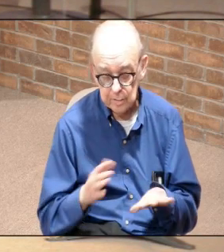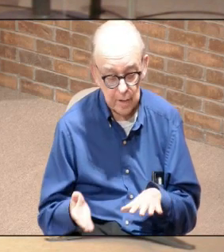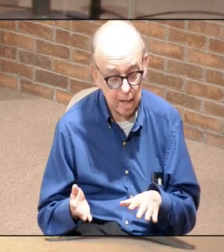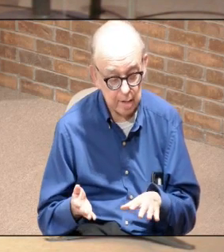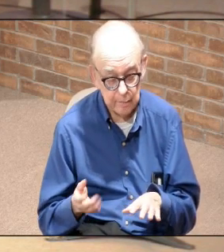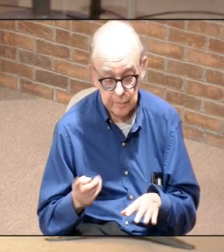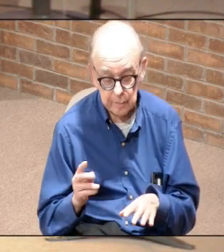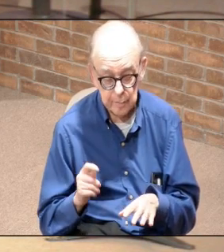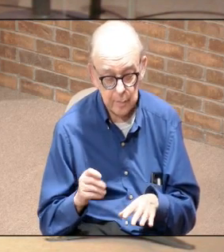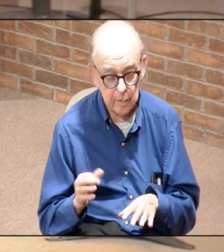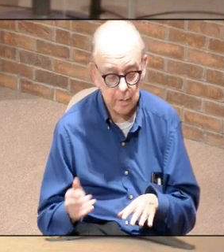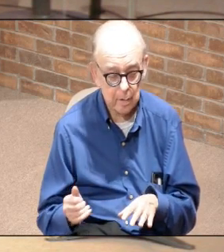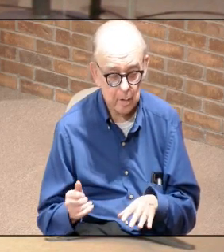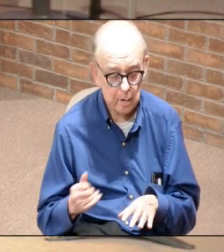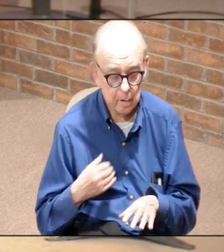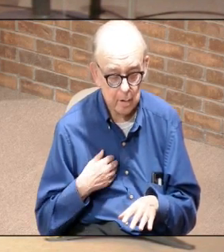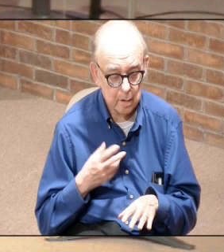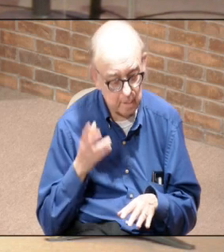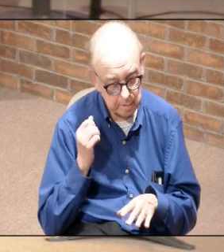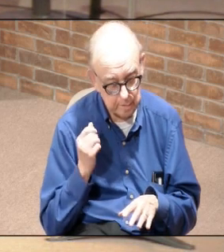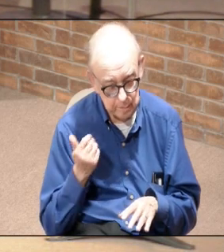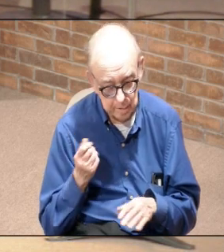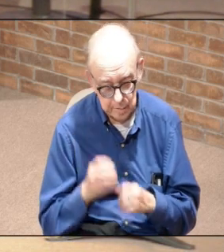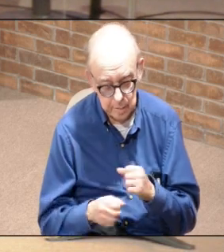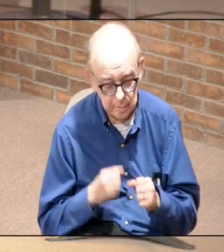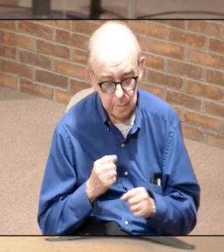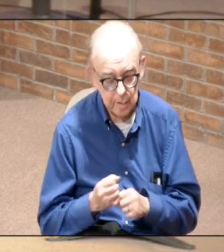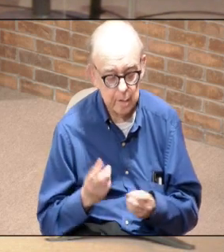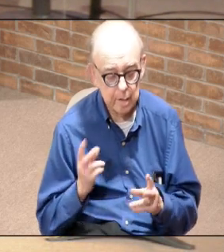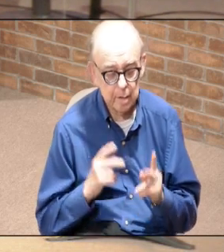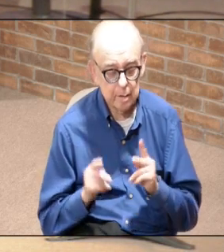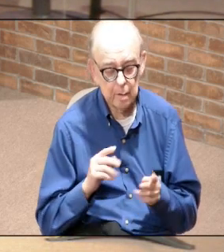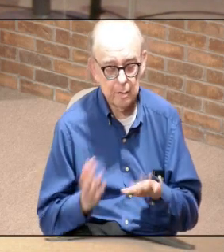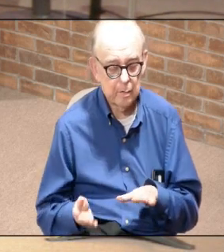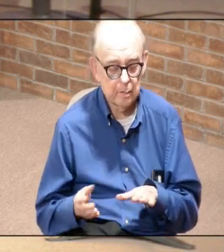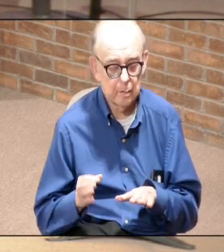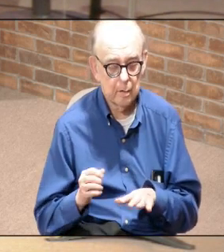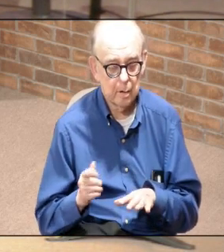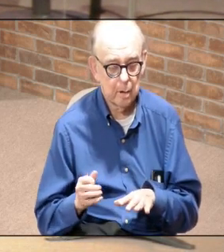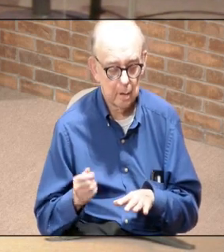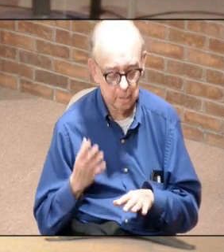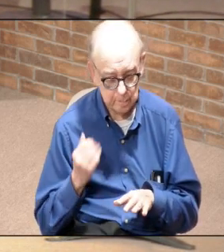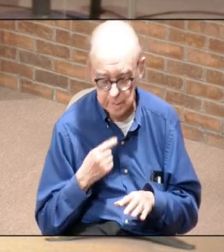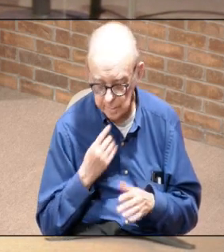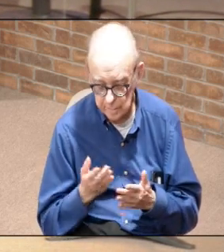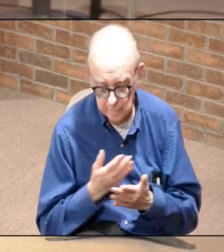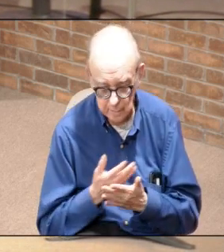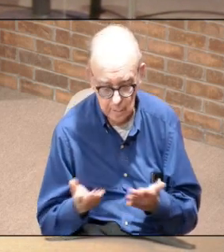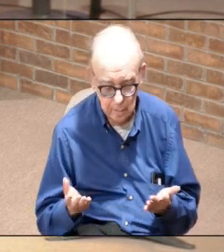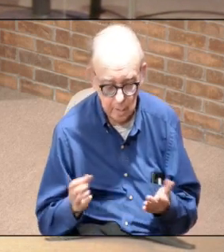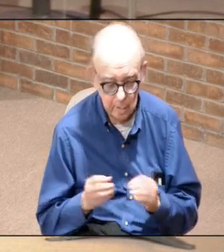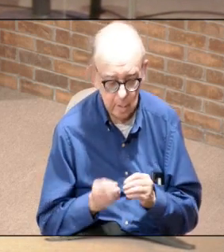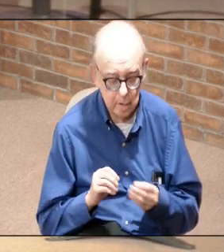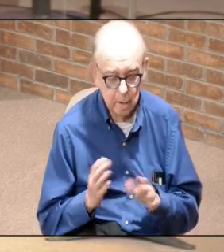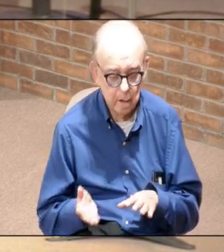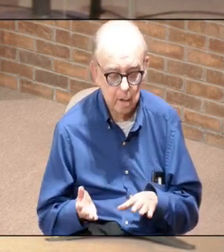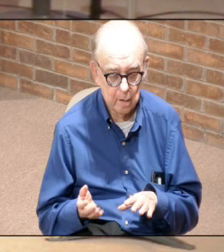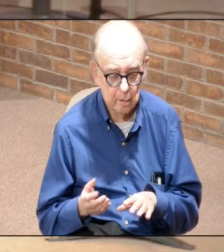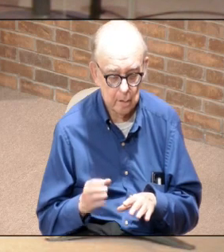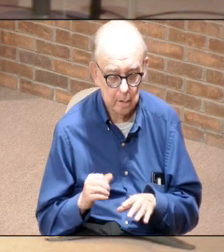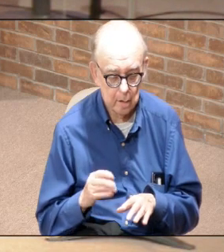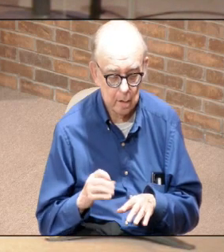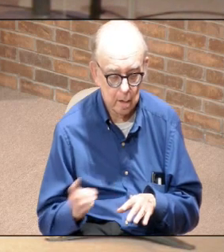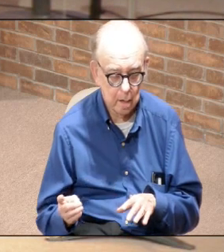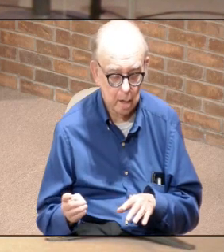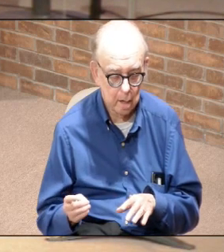flu. You haven't heard the last couple of years how many people have died from the flu. But let me tell you, some of the numbers that have died from